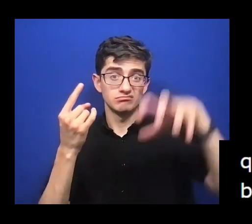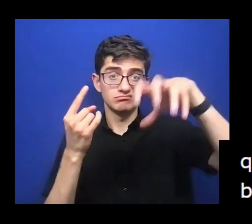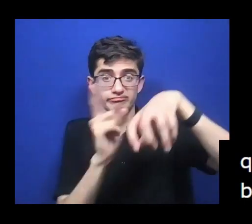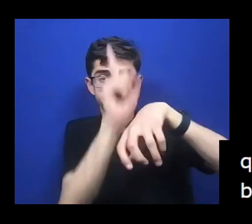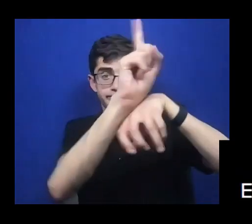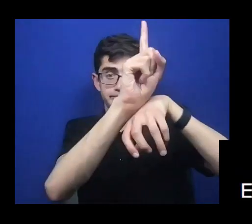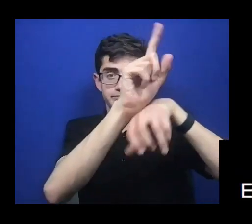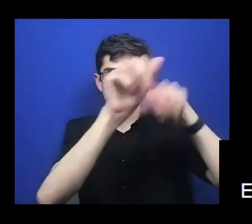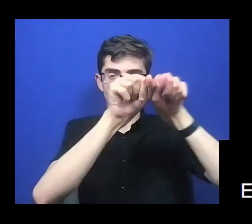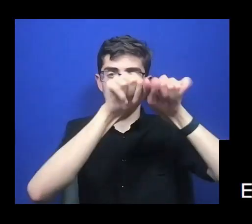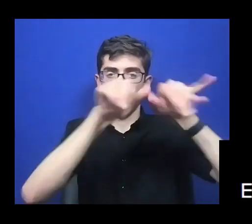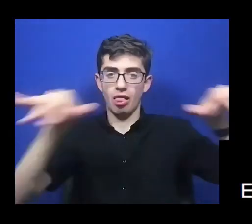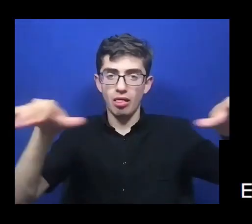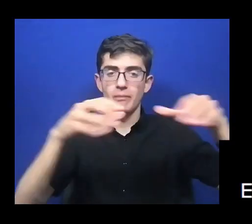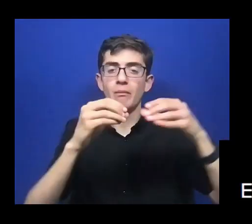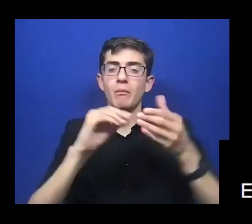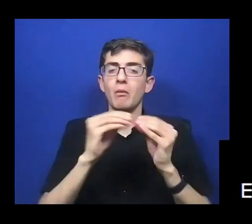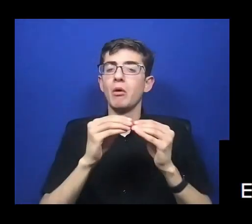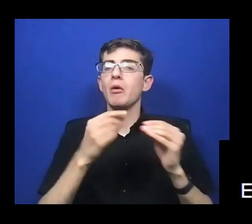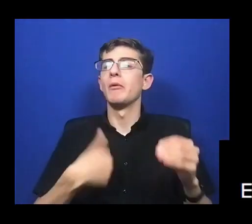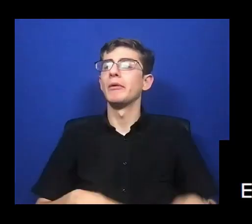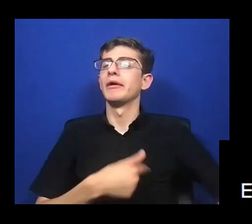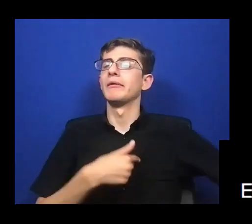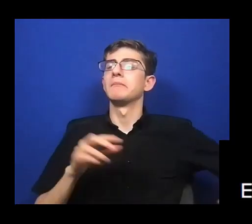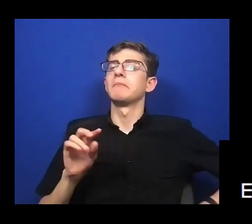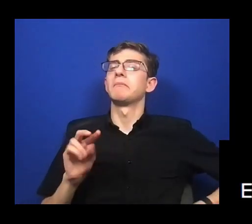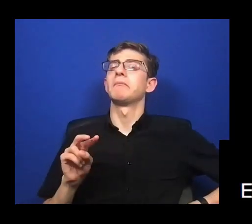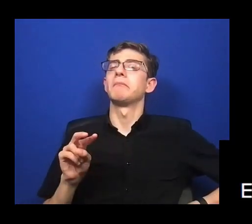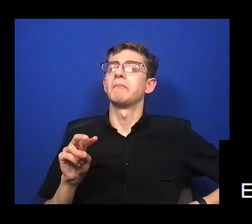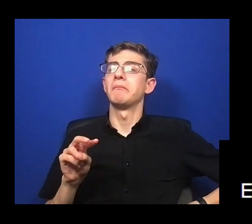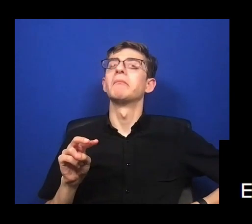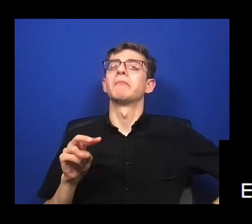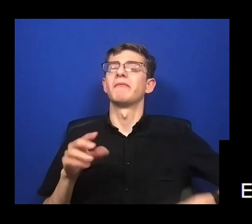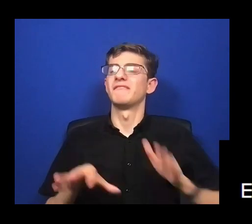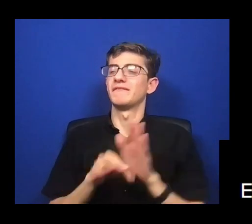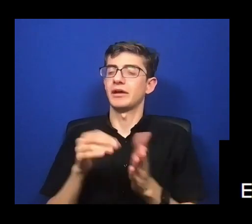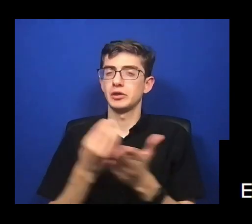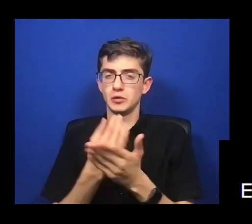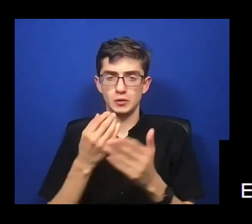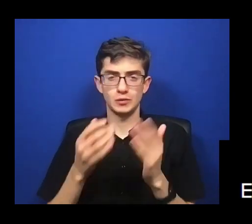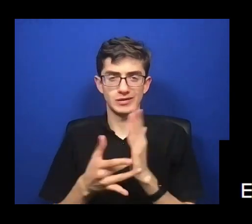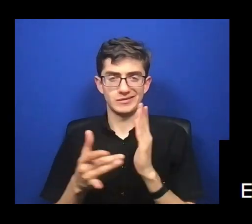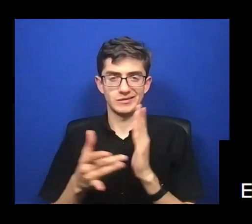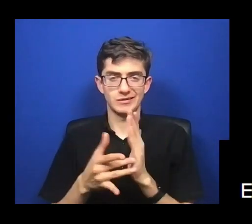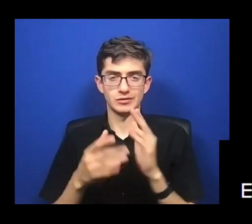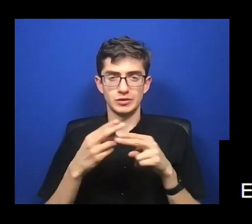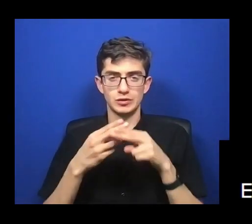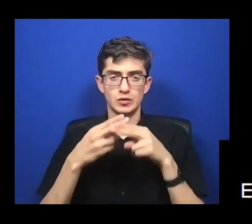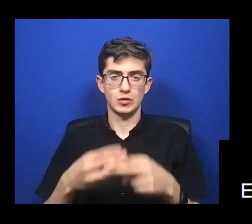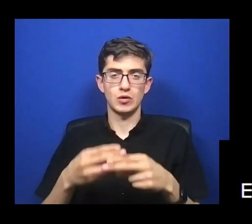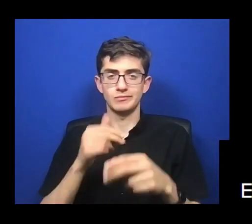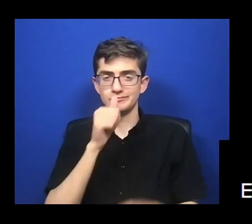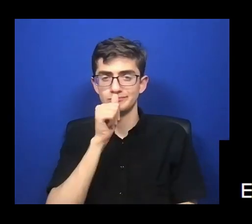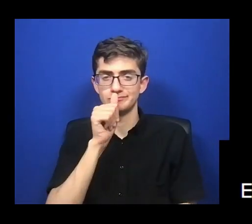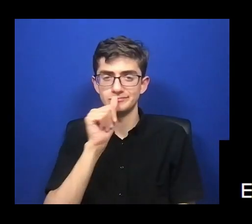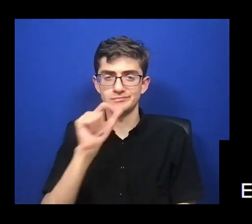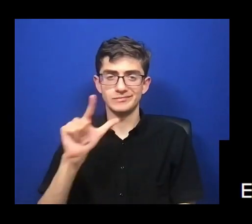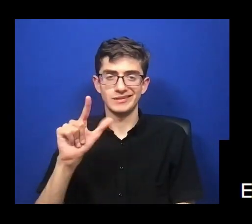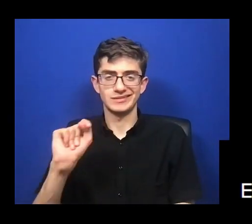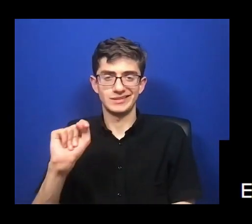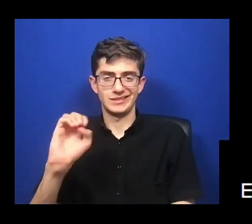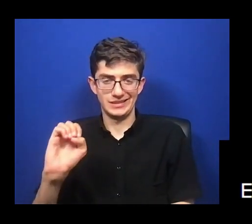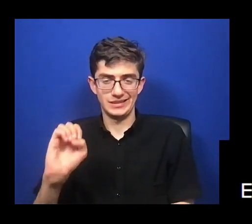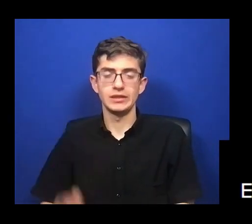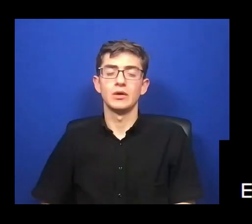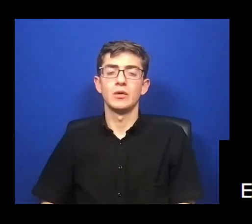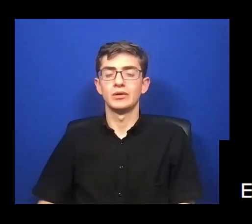decided to look at a new technology that's in the cellular space called private LTE or CBRS. And